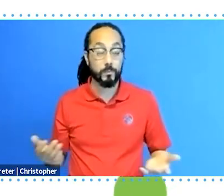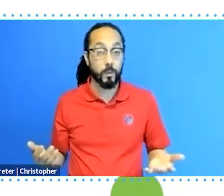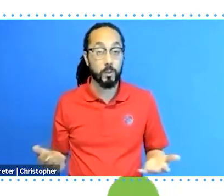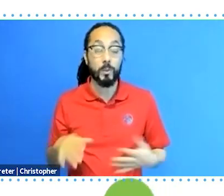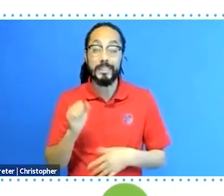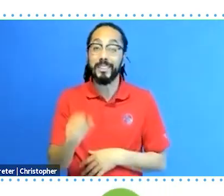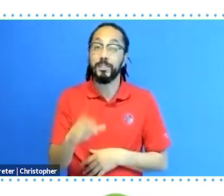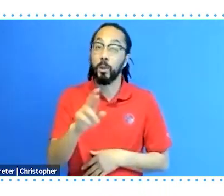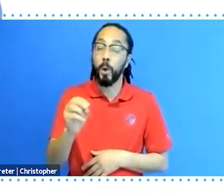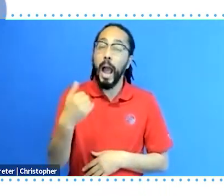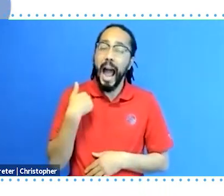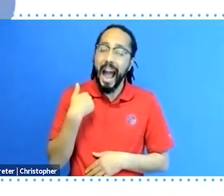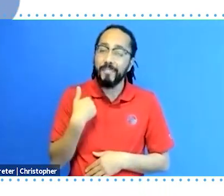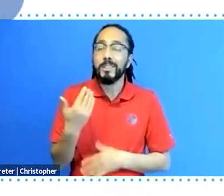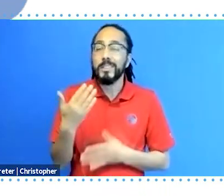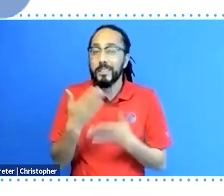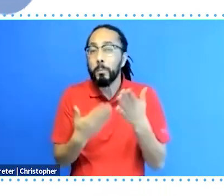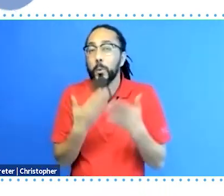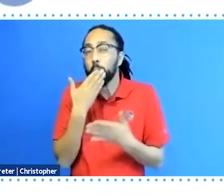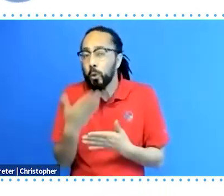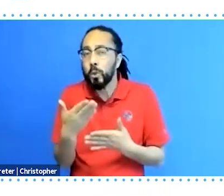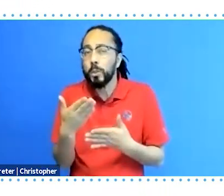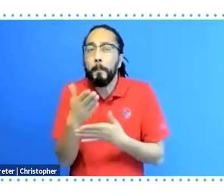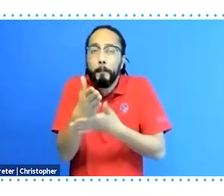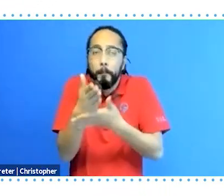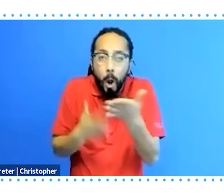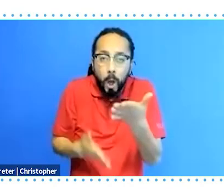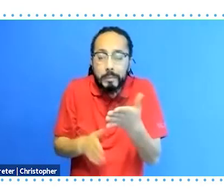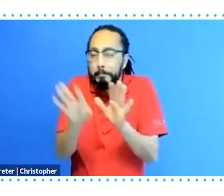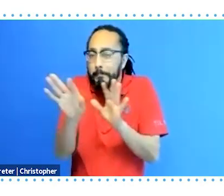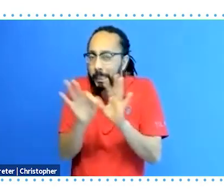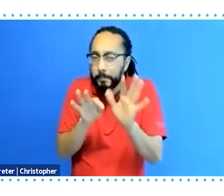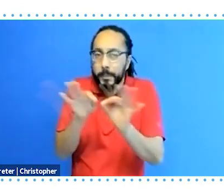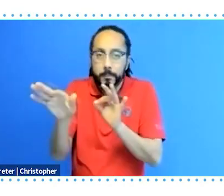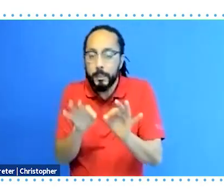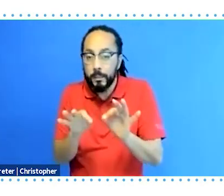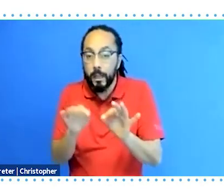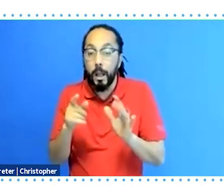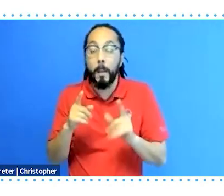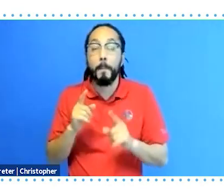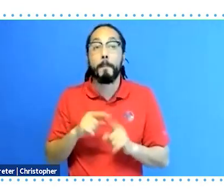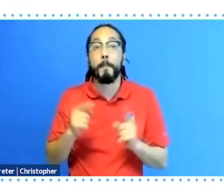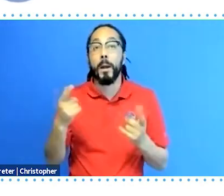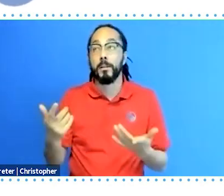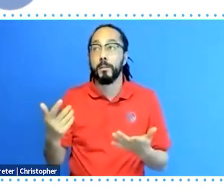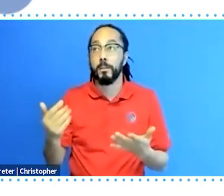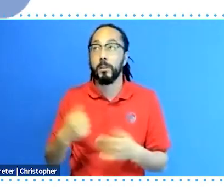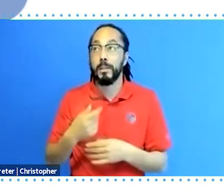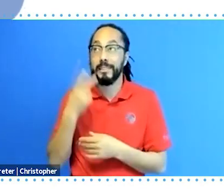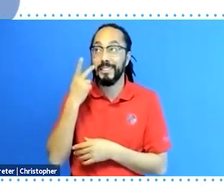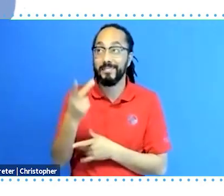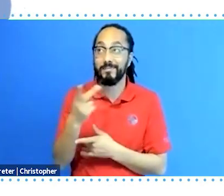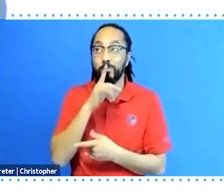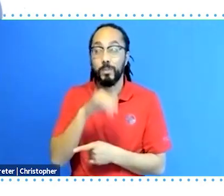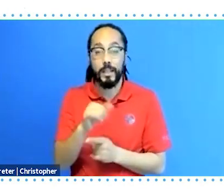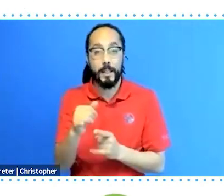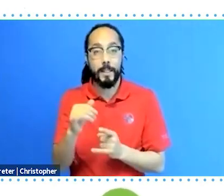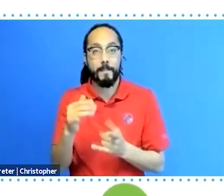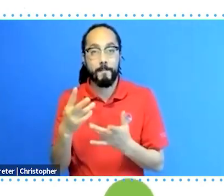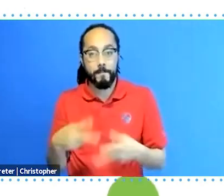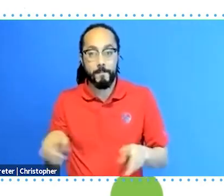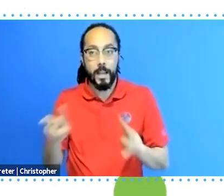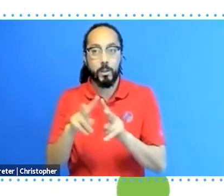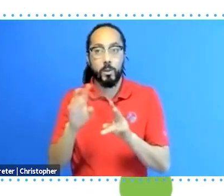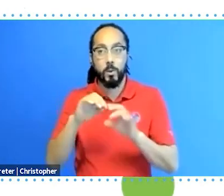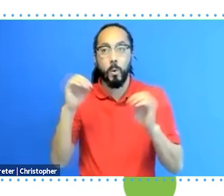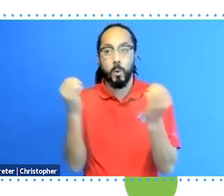to Robert's Rules. But I think what we also were hearing from respondents is, again, this real alignment of values of the organization. And